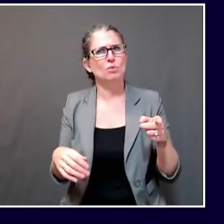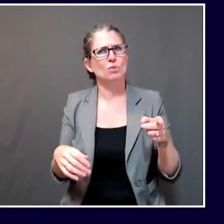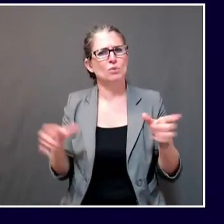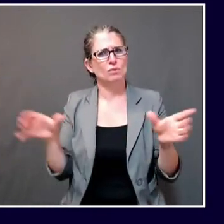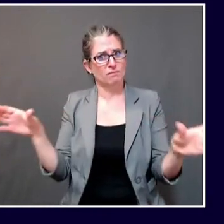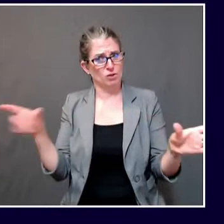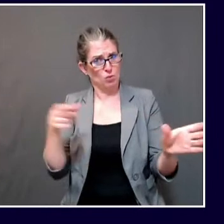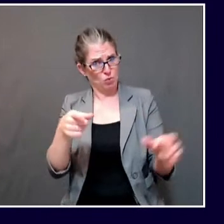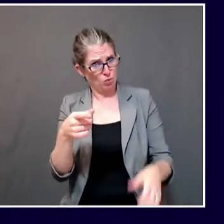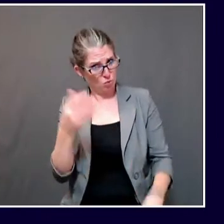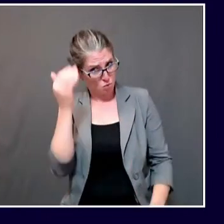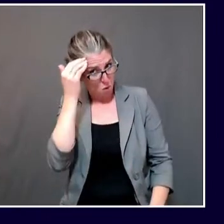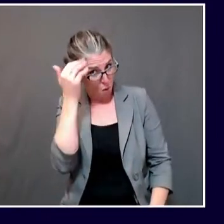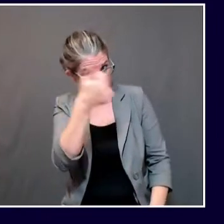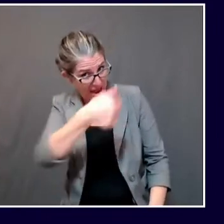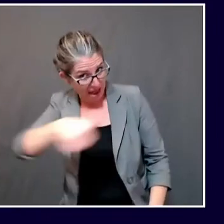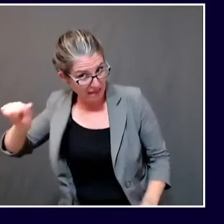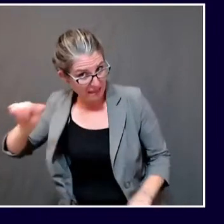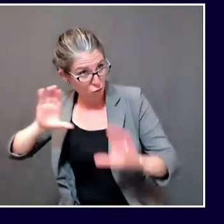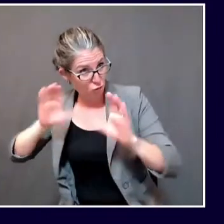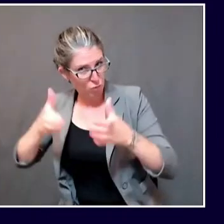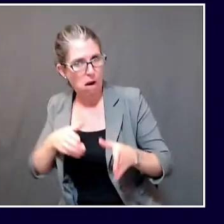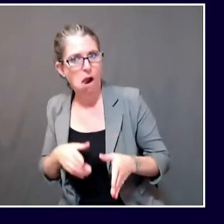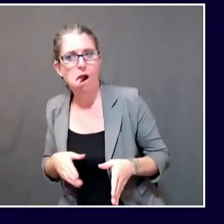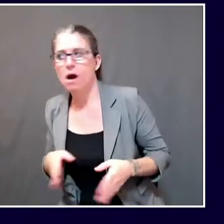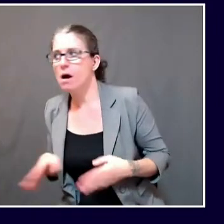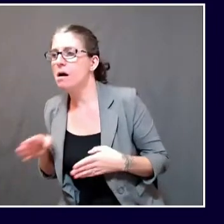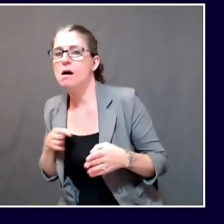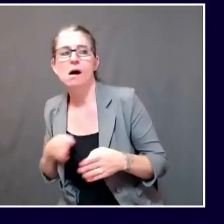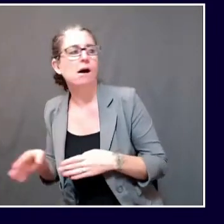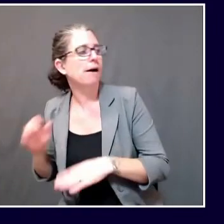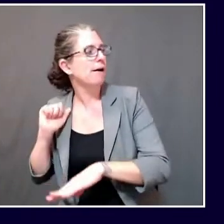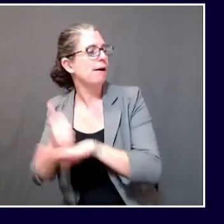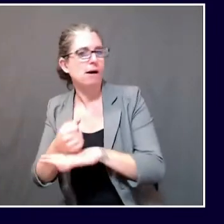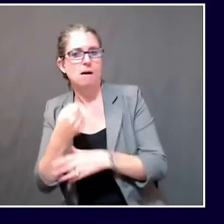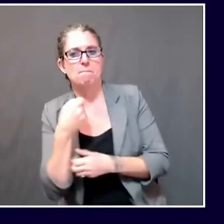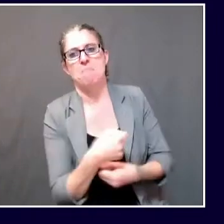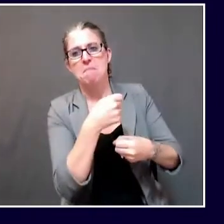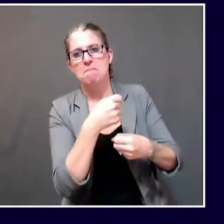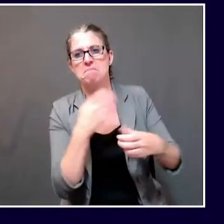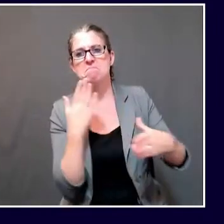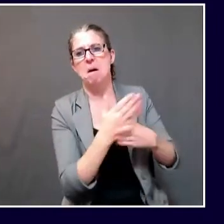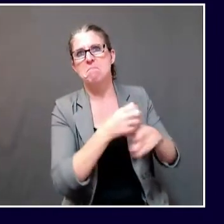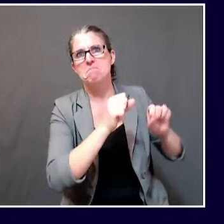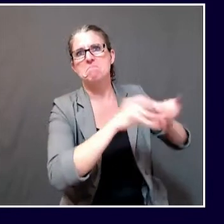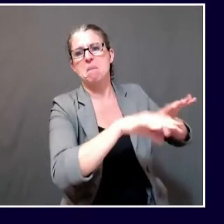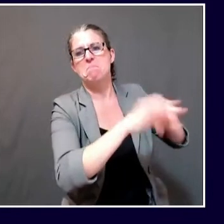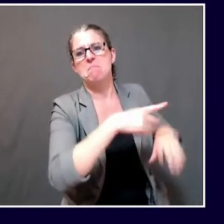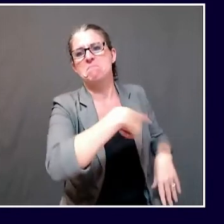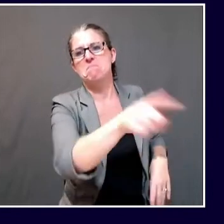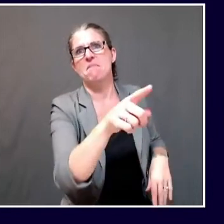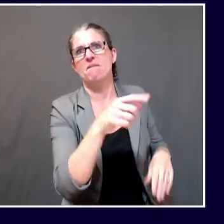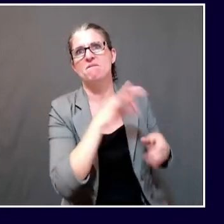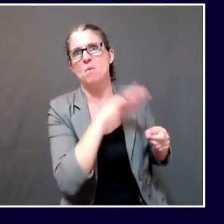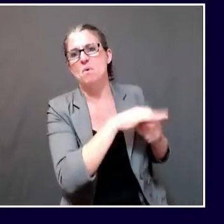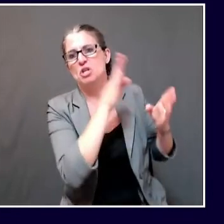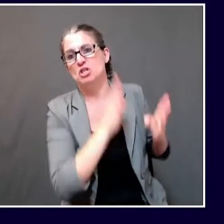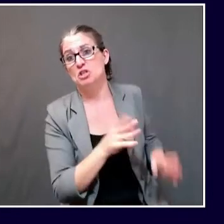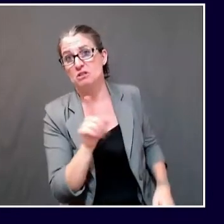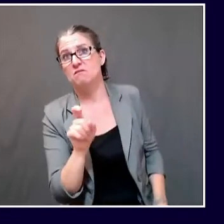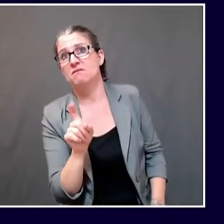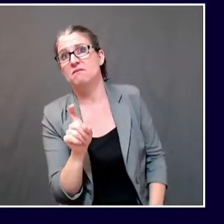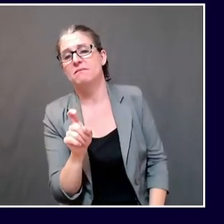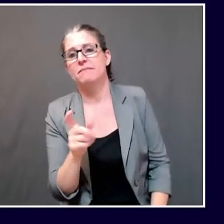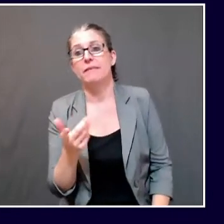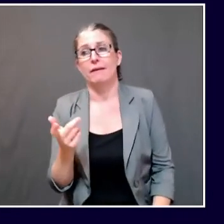as they emerge. I've oftentimes likened it to being a shortstop in a batting cage. You know, you don't really know which direction things are going to come at you from, but